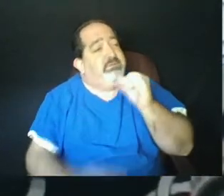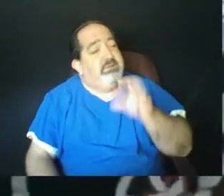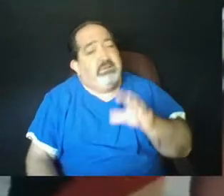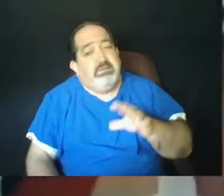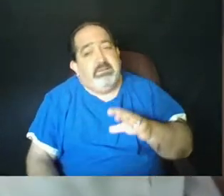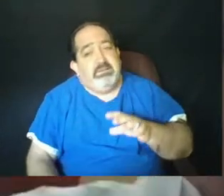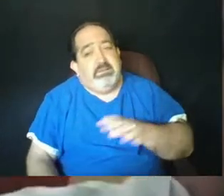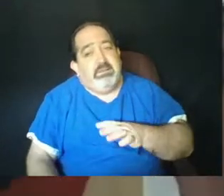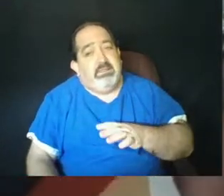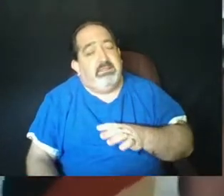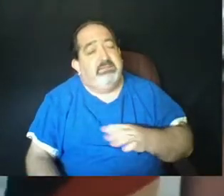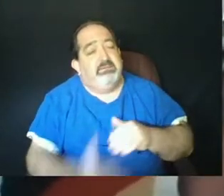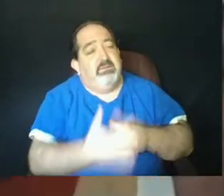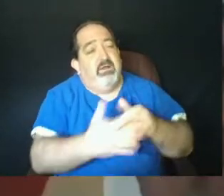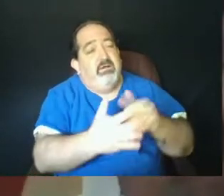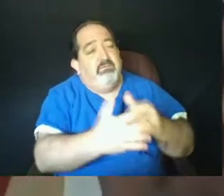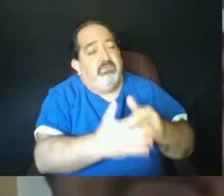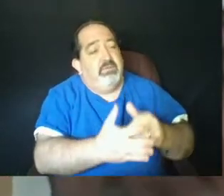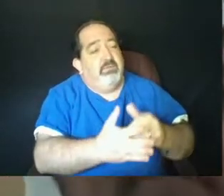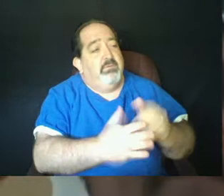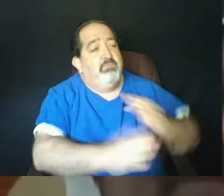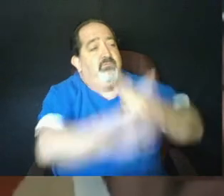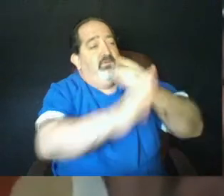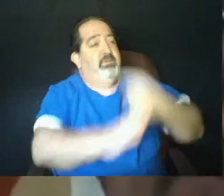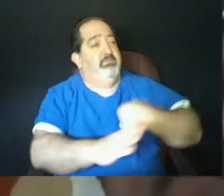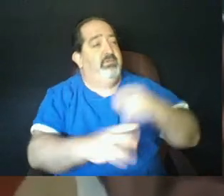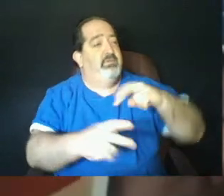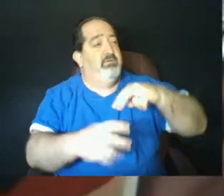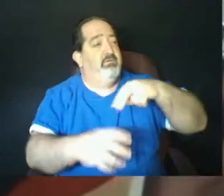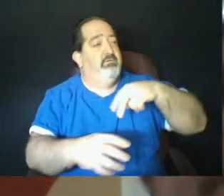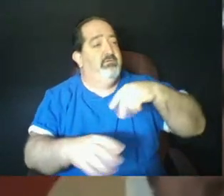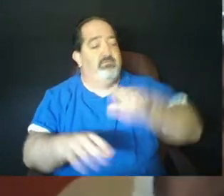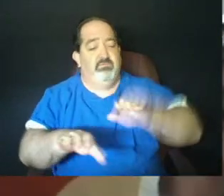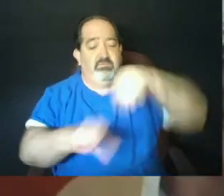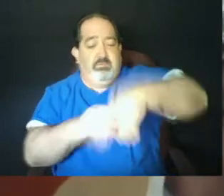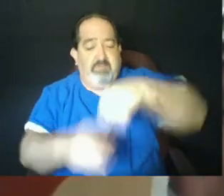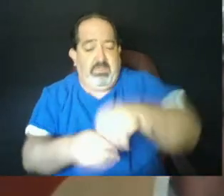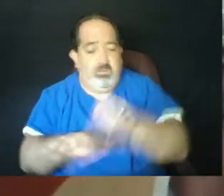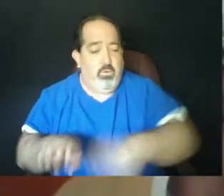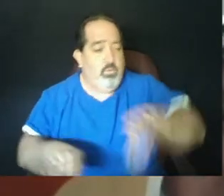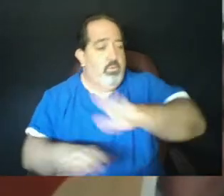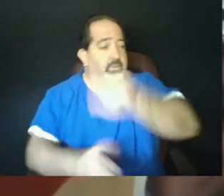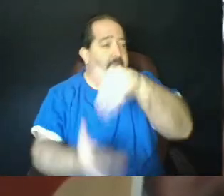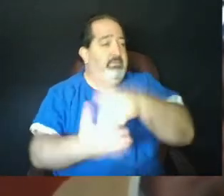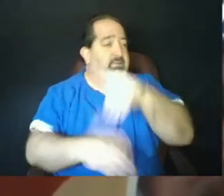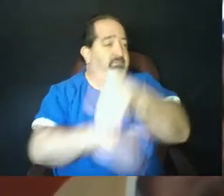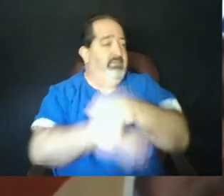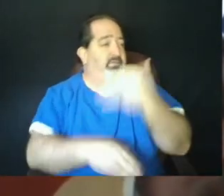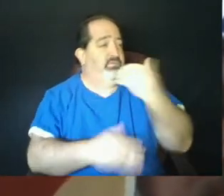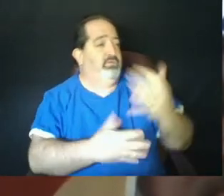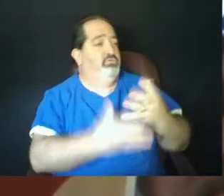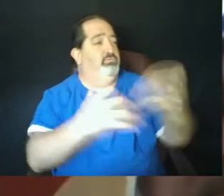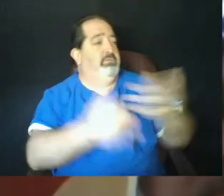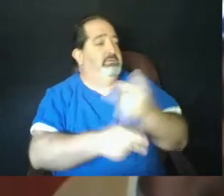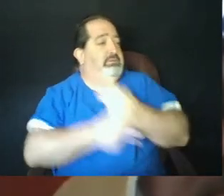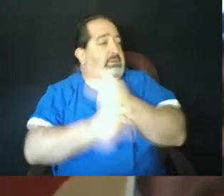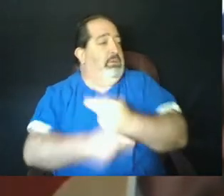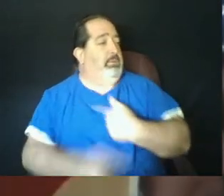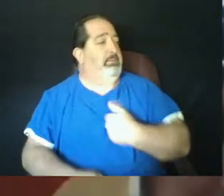than one occasion stopped me from walking into a hole in the middle of the night. Thank you very much for all the care you take of